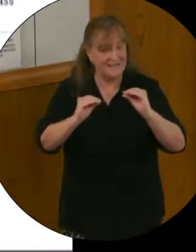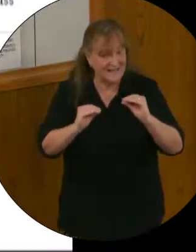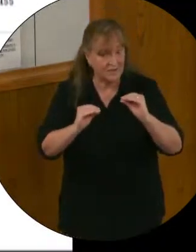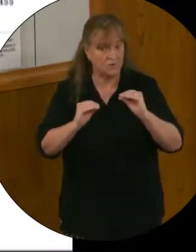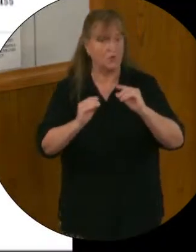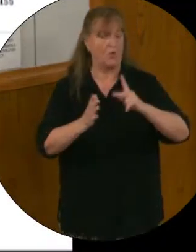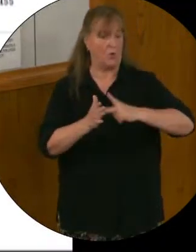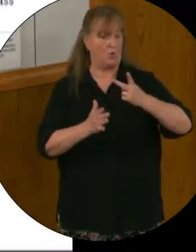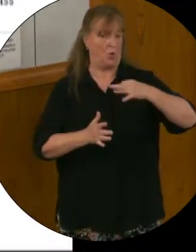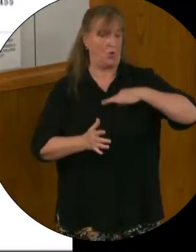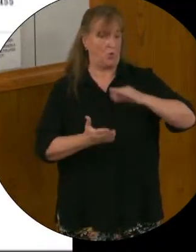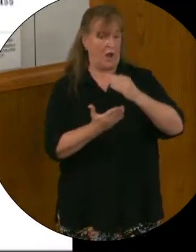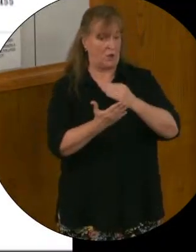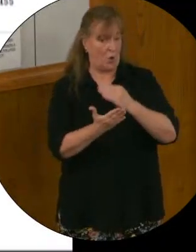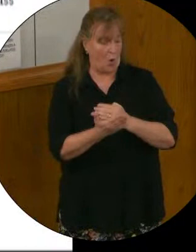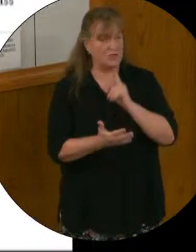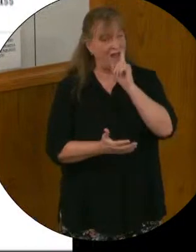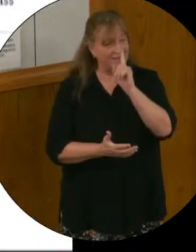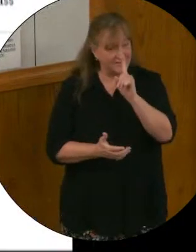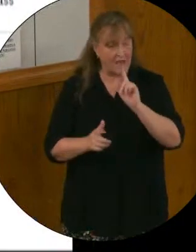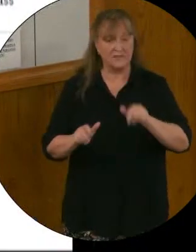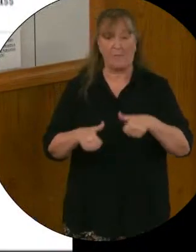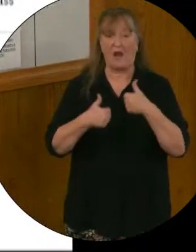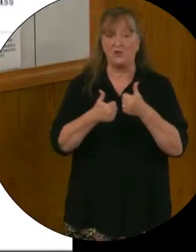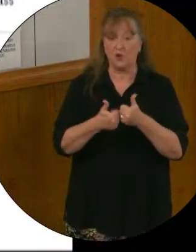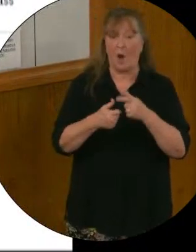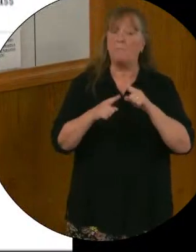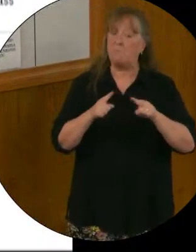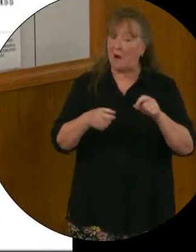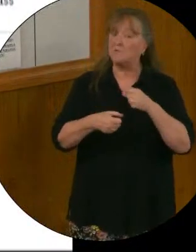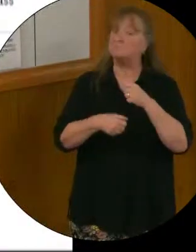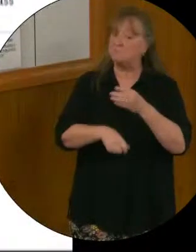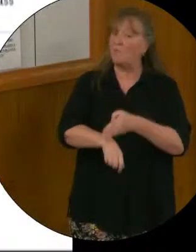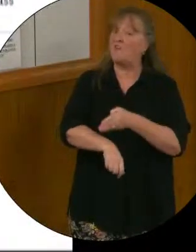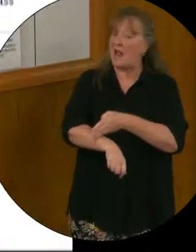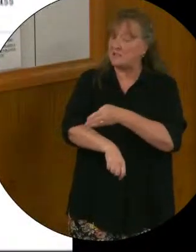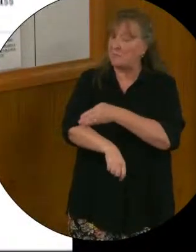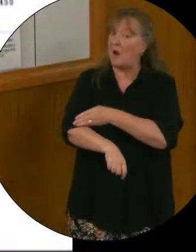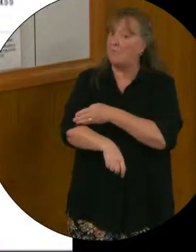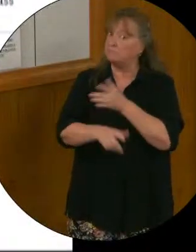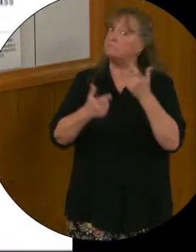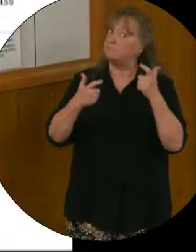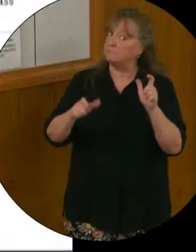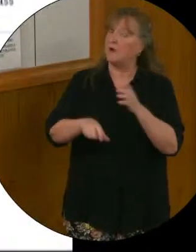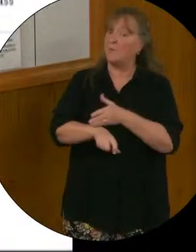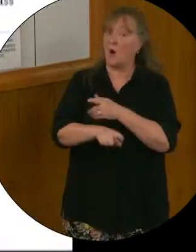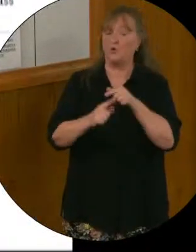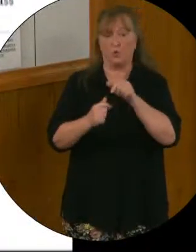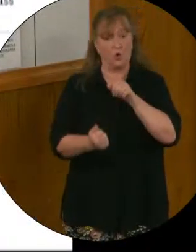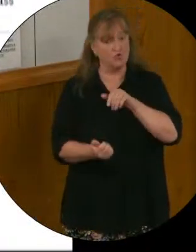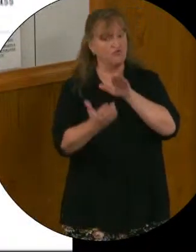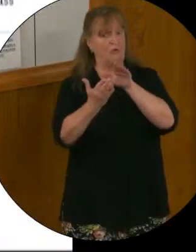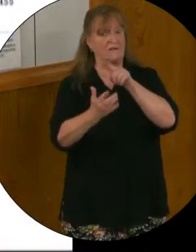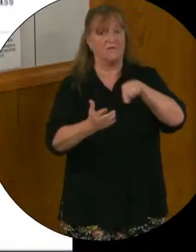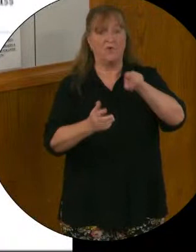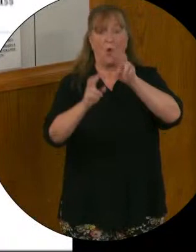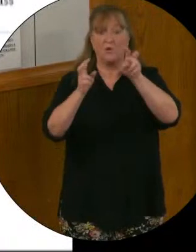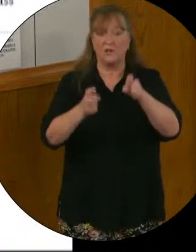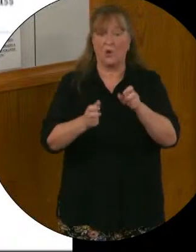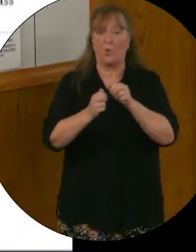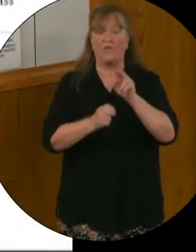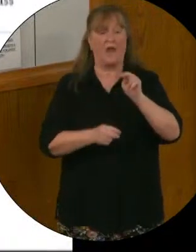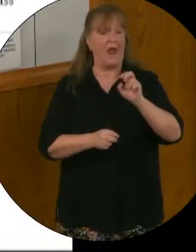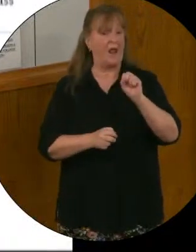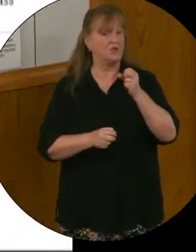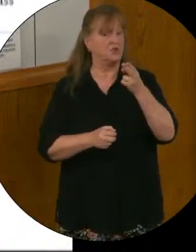courses. So that has been a challenge, but we have made some progress, significant progress in addressing those issues with our NG